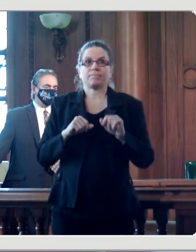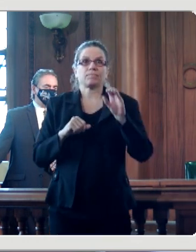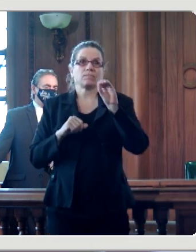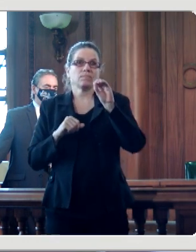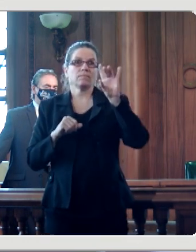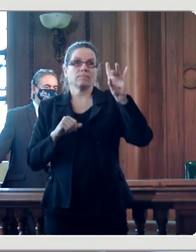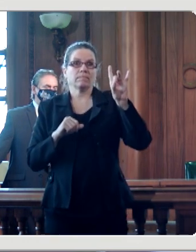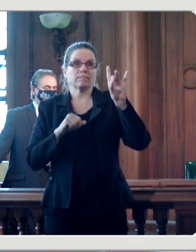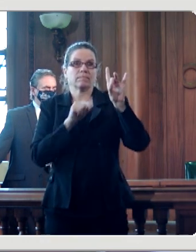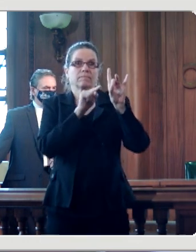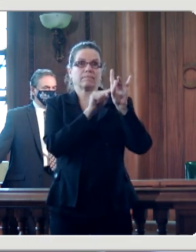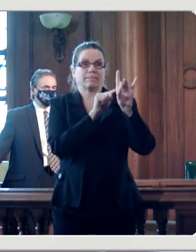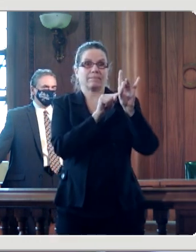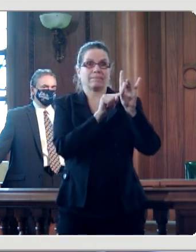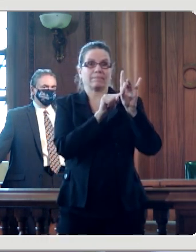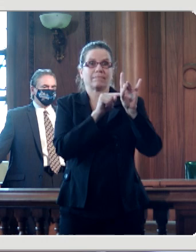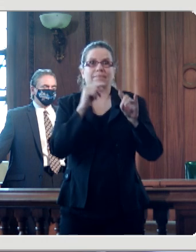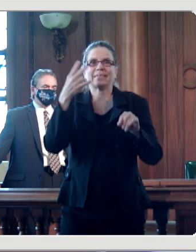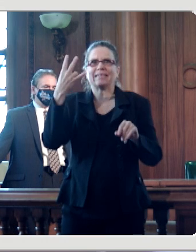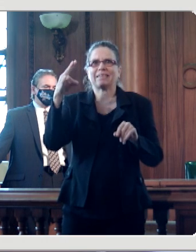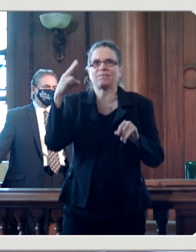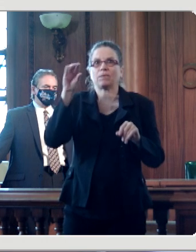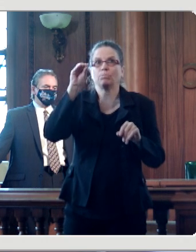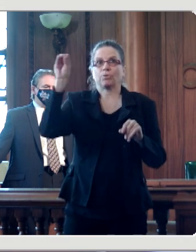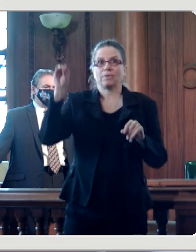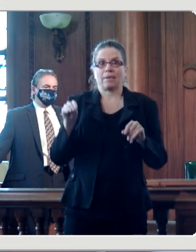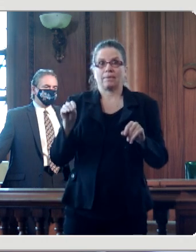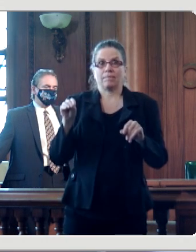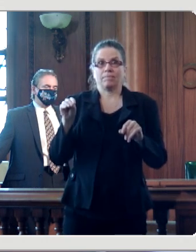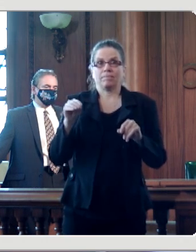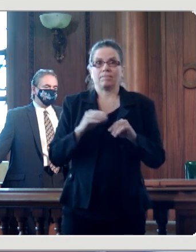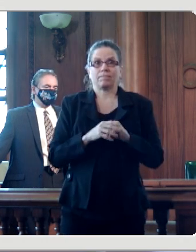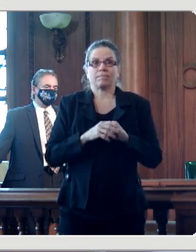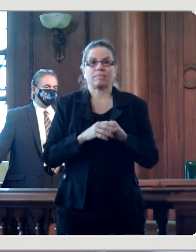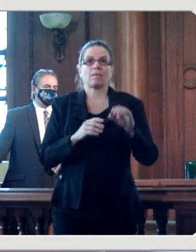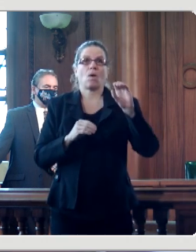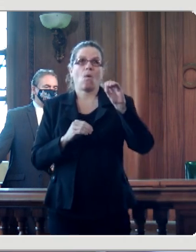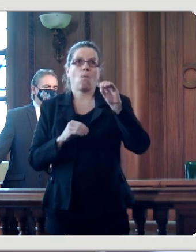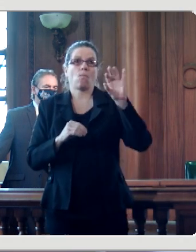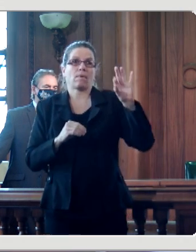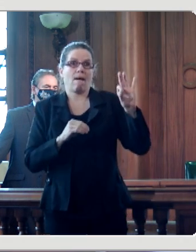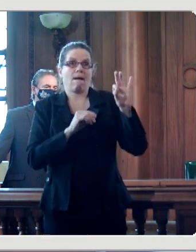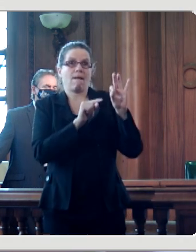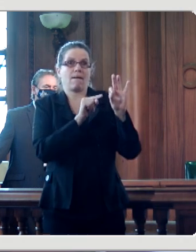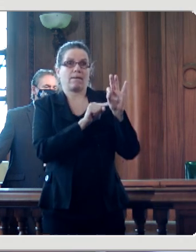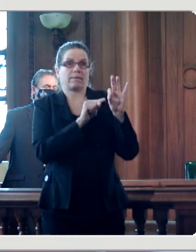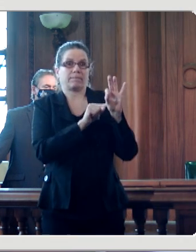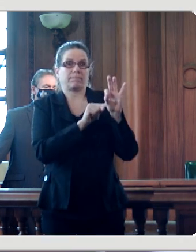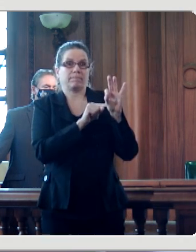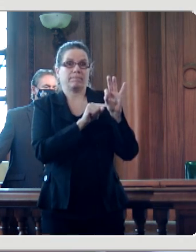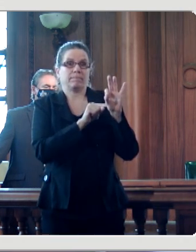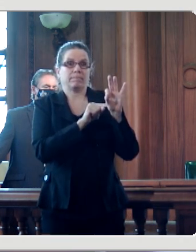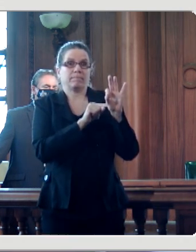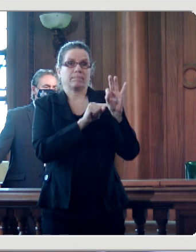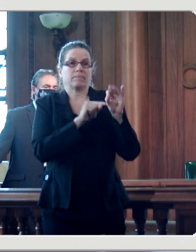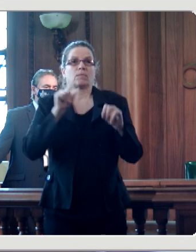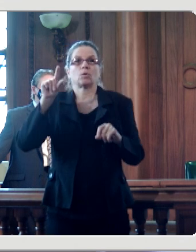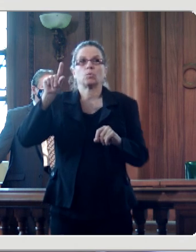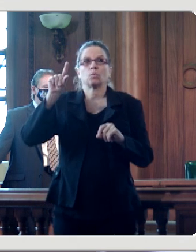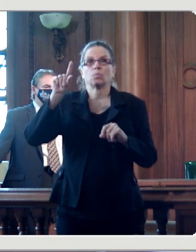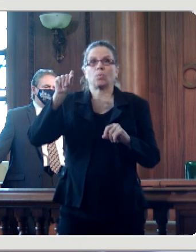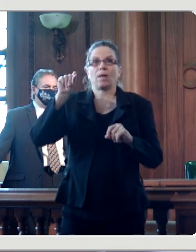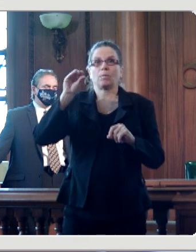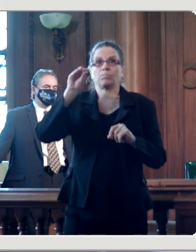157 cases, 17%. 09, 179 cases, 20%.